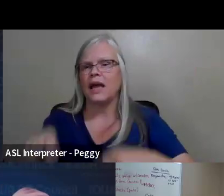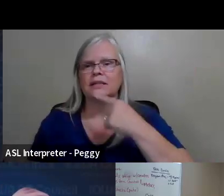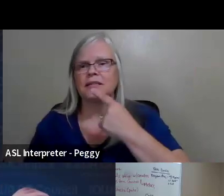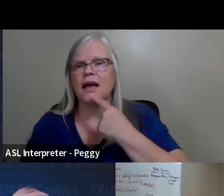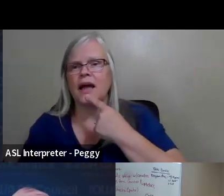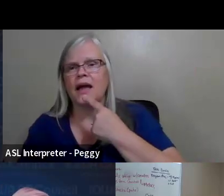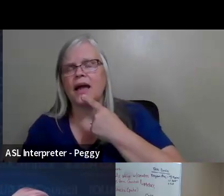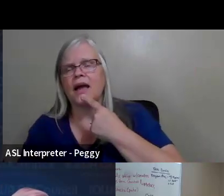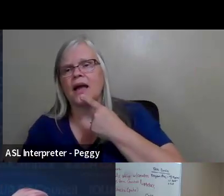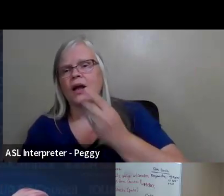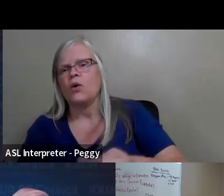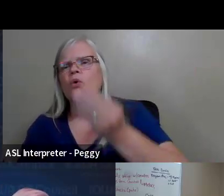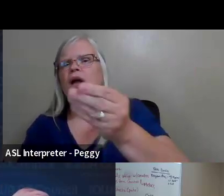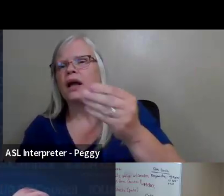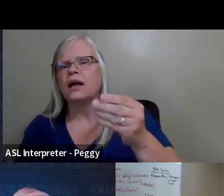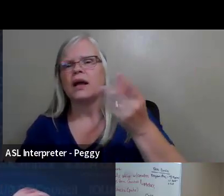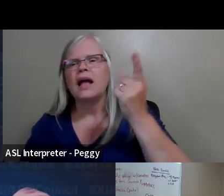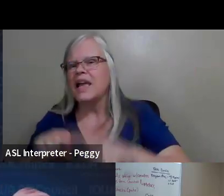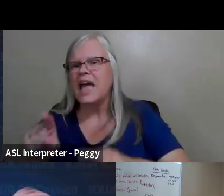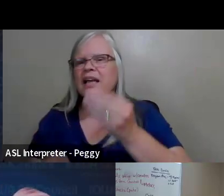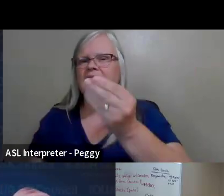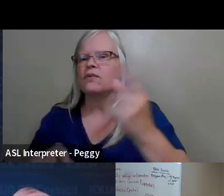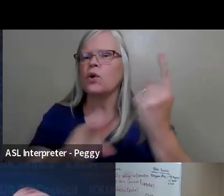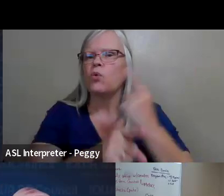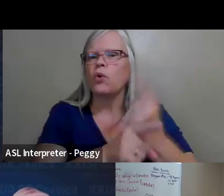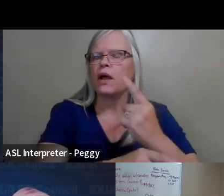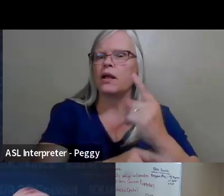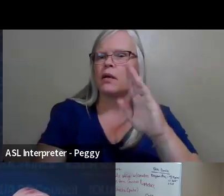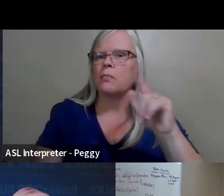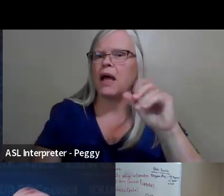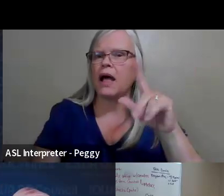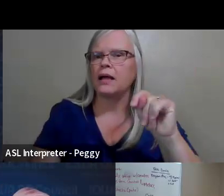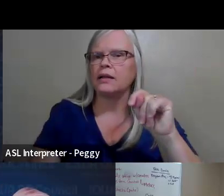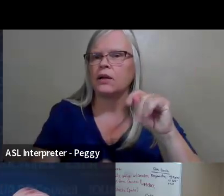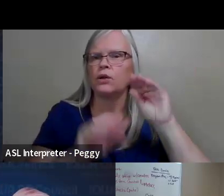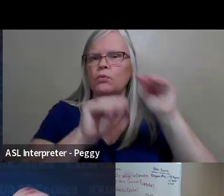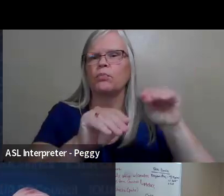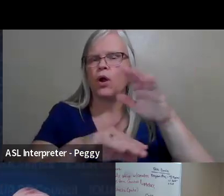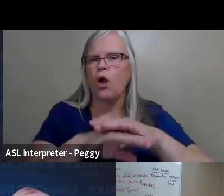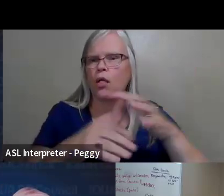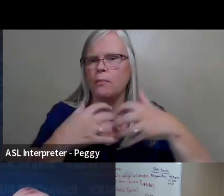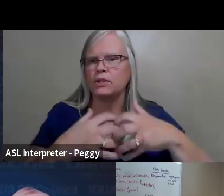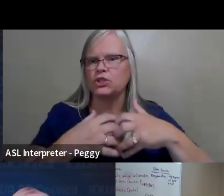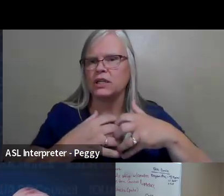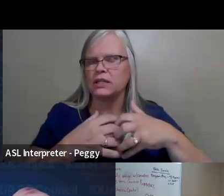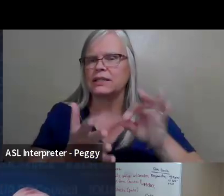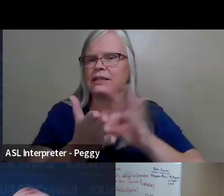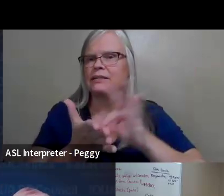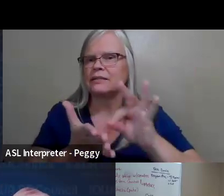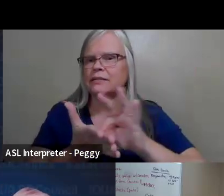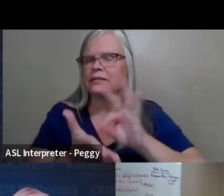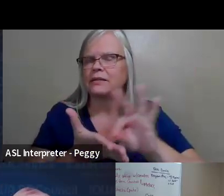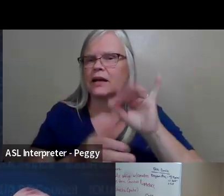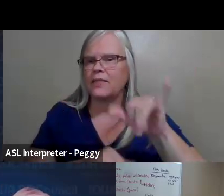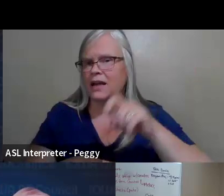a live ballot, that's what we call them. They can't give you a regular ballot to vote and put through the machine to tabulate and get counted at